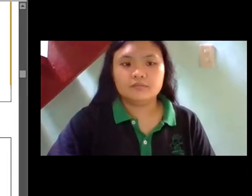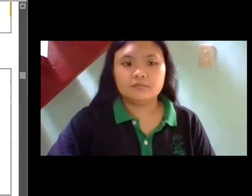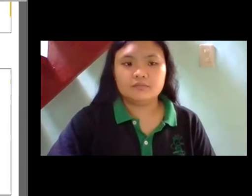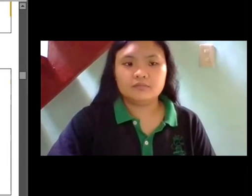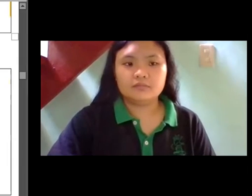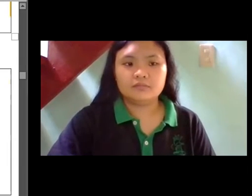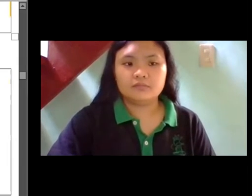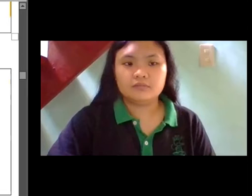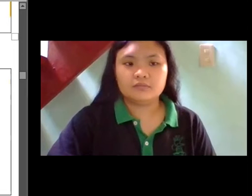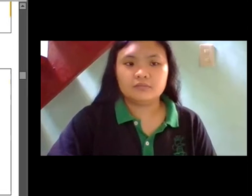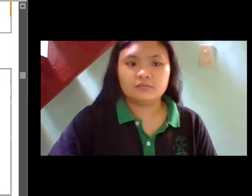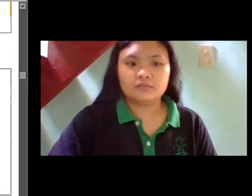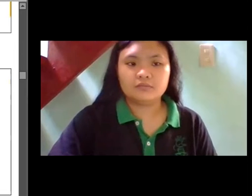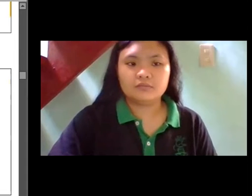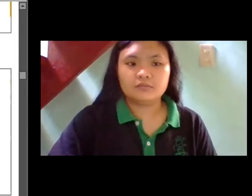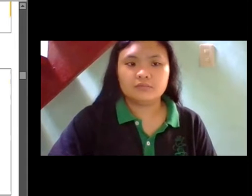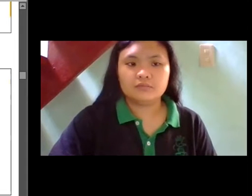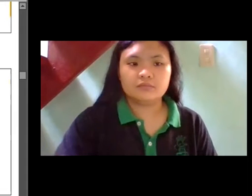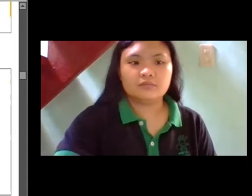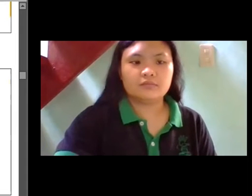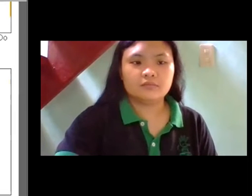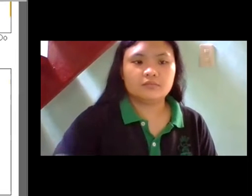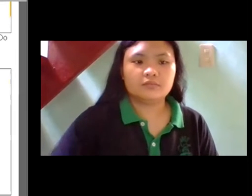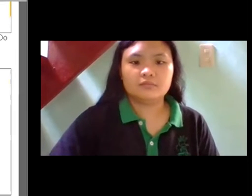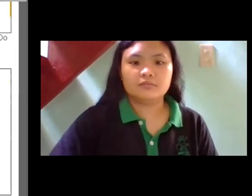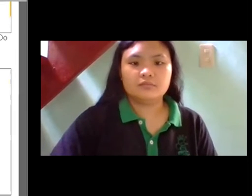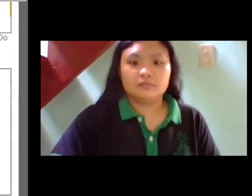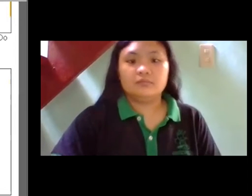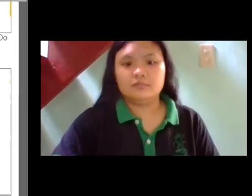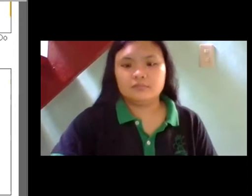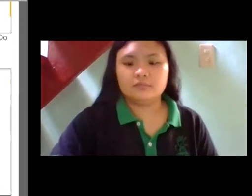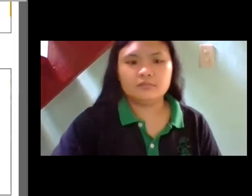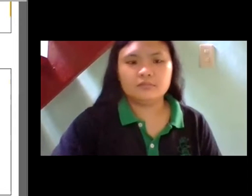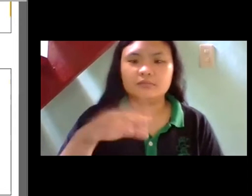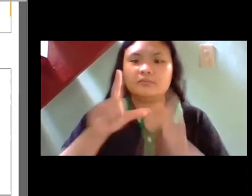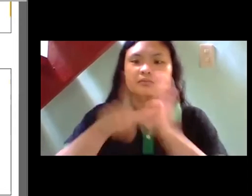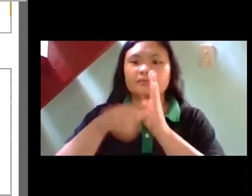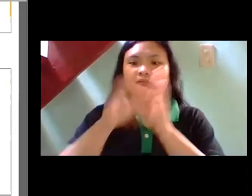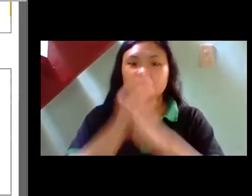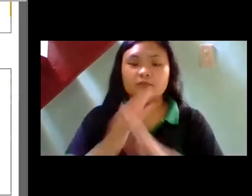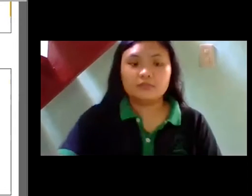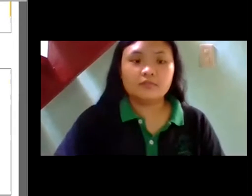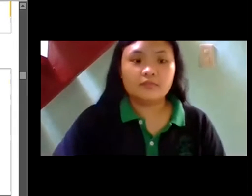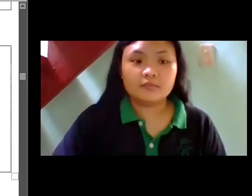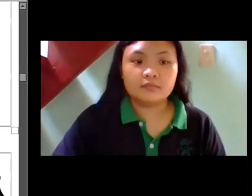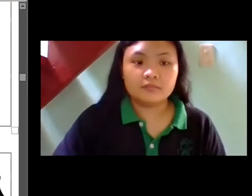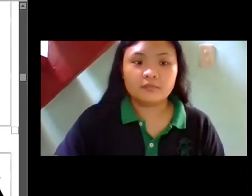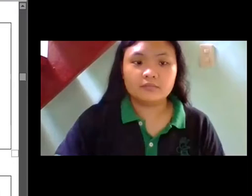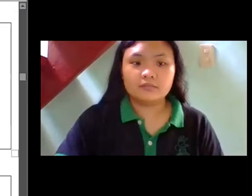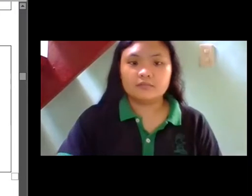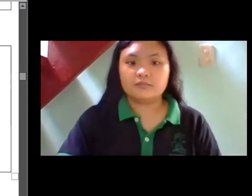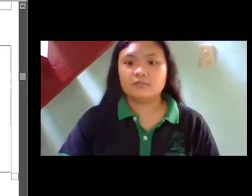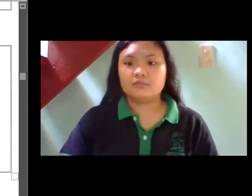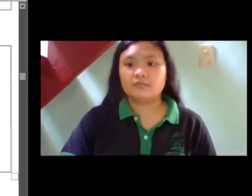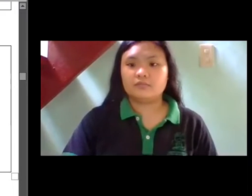Sir Bai, Yes. Yami is raising her hand. Okay. Yami. Yummy, yes.